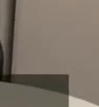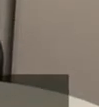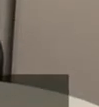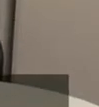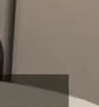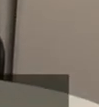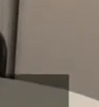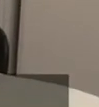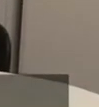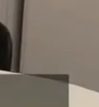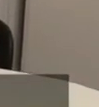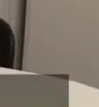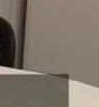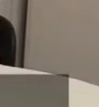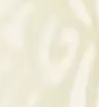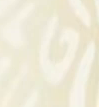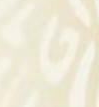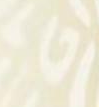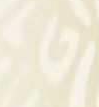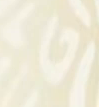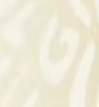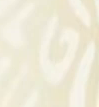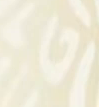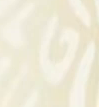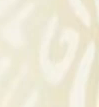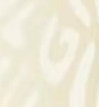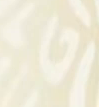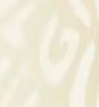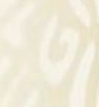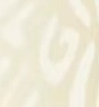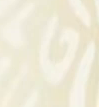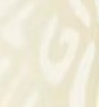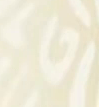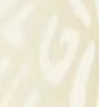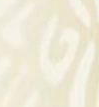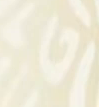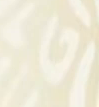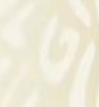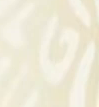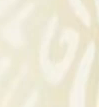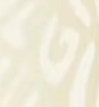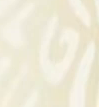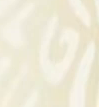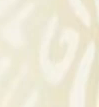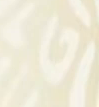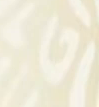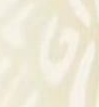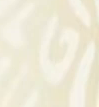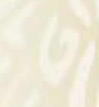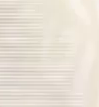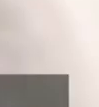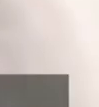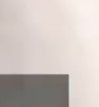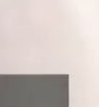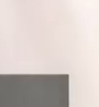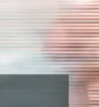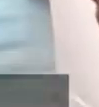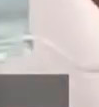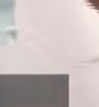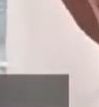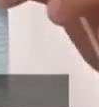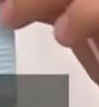1.5 meters, and always use a face mask. The technique to put on